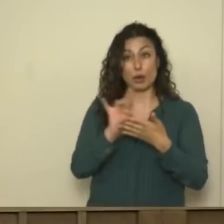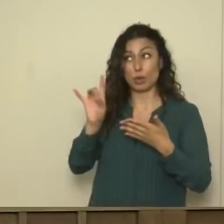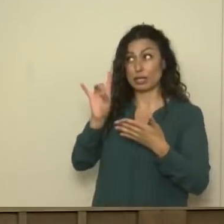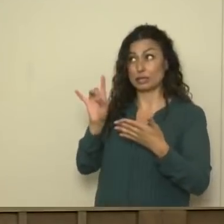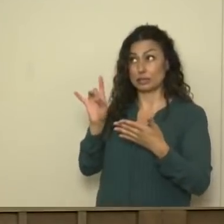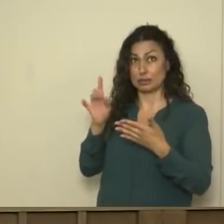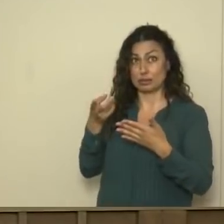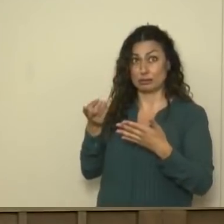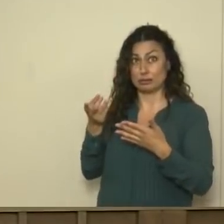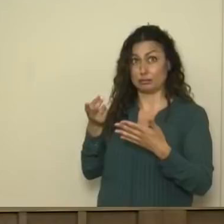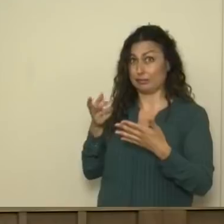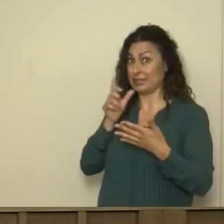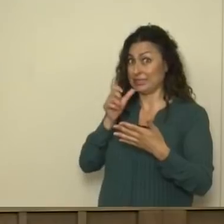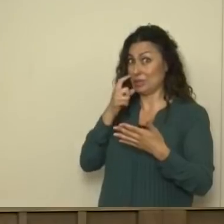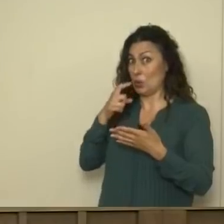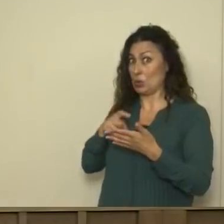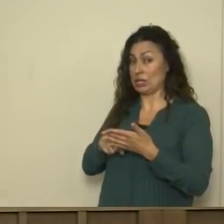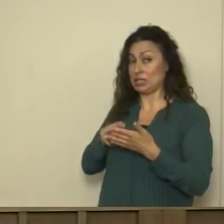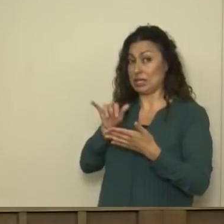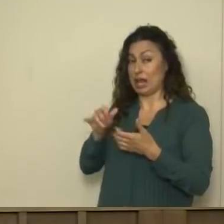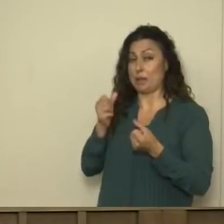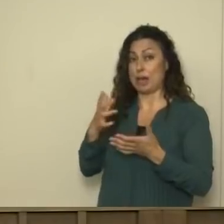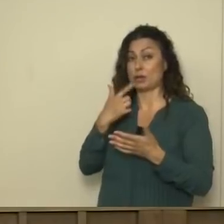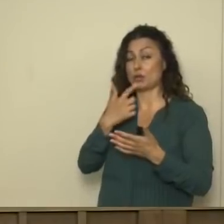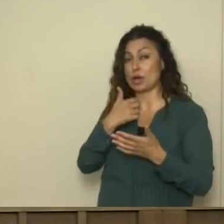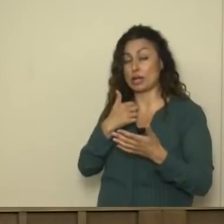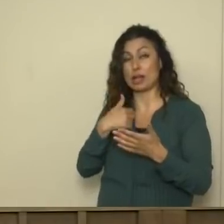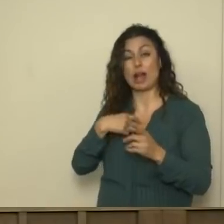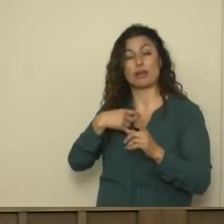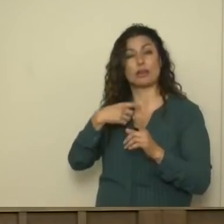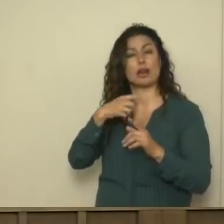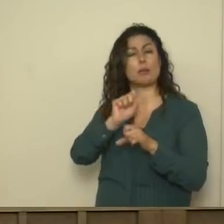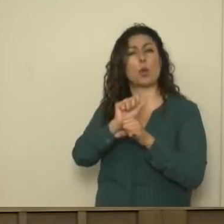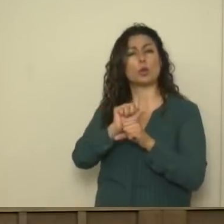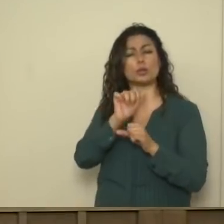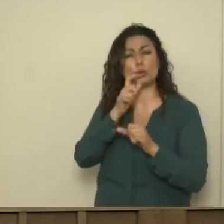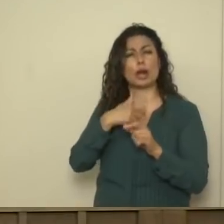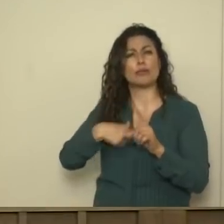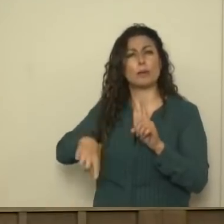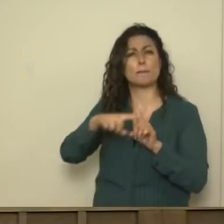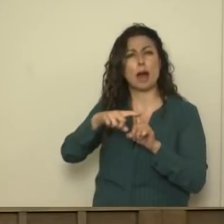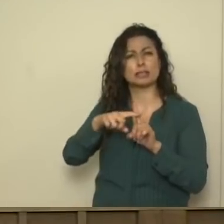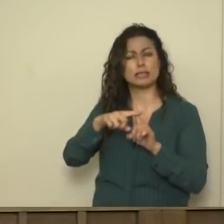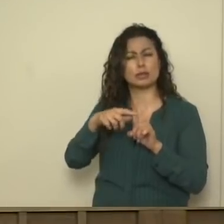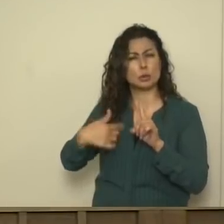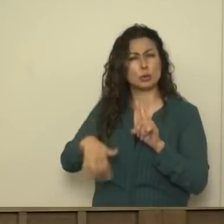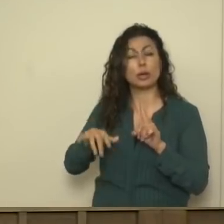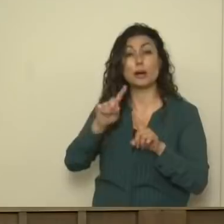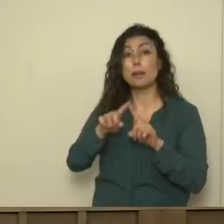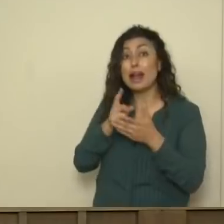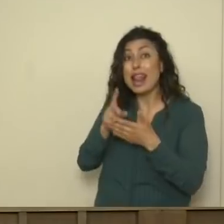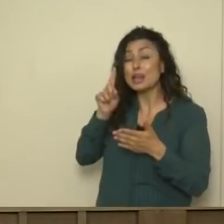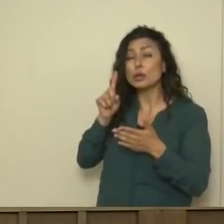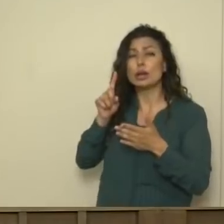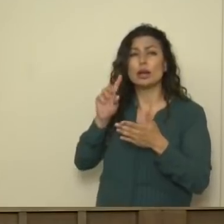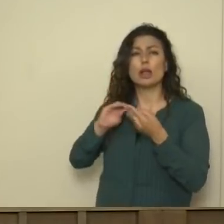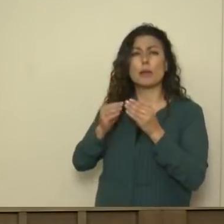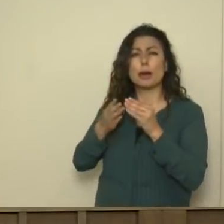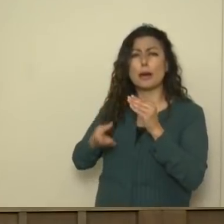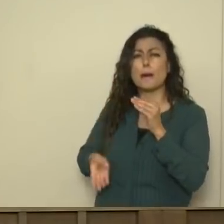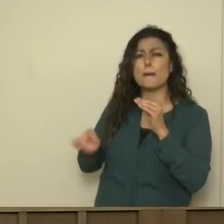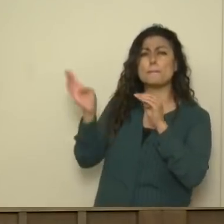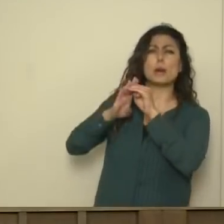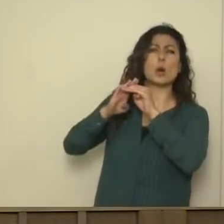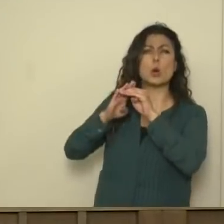see that many restaurants having positive employees. Last week was our highest week yet,